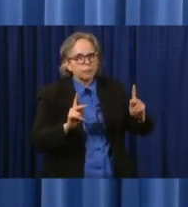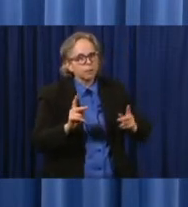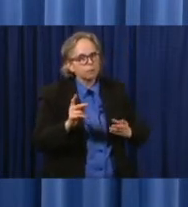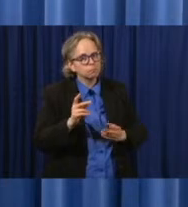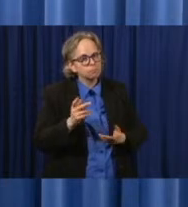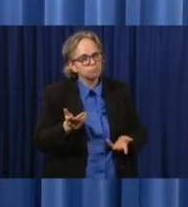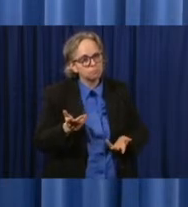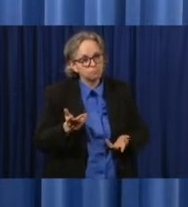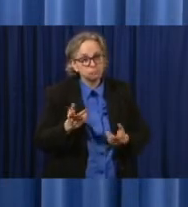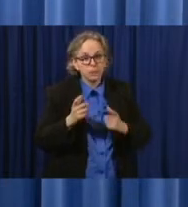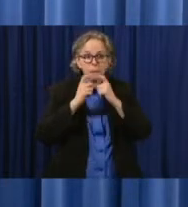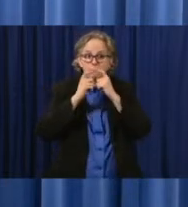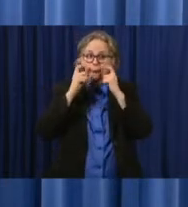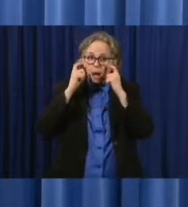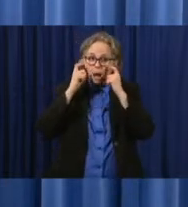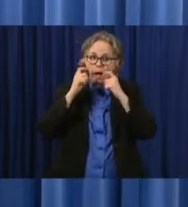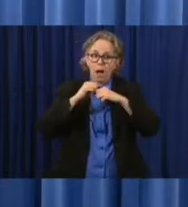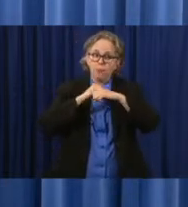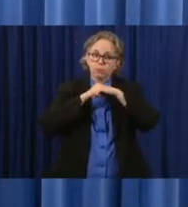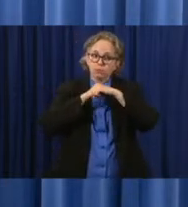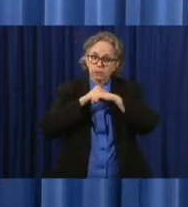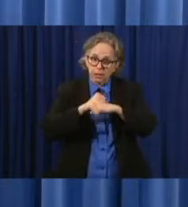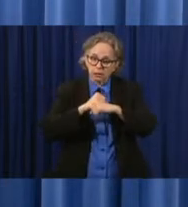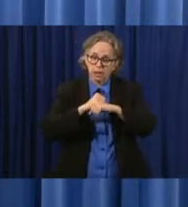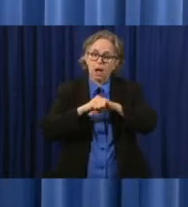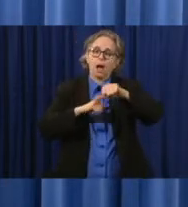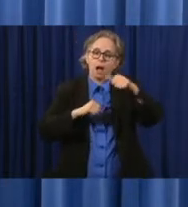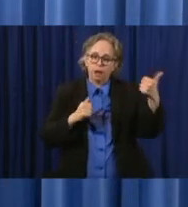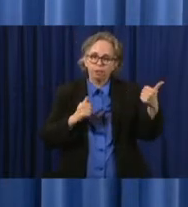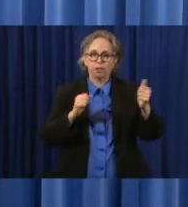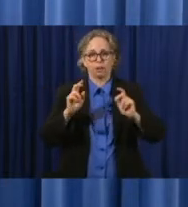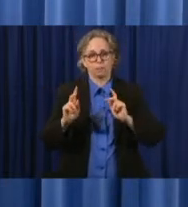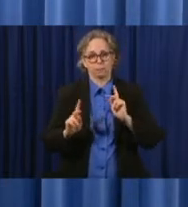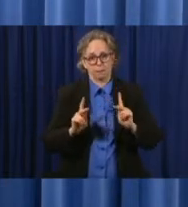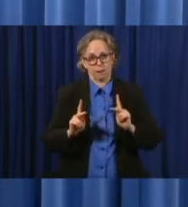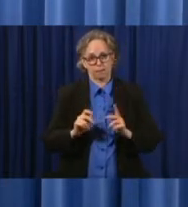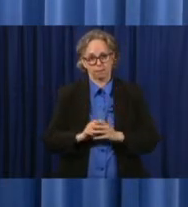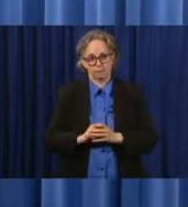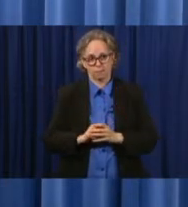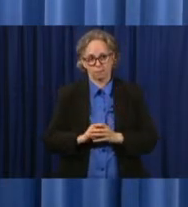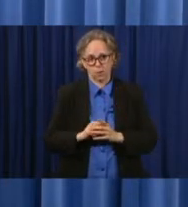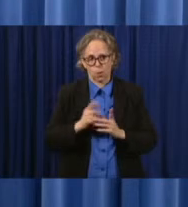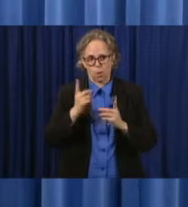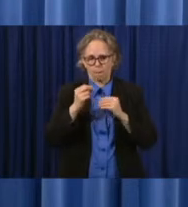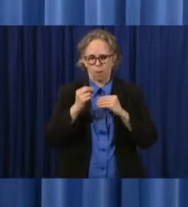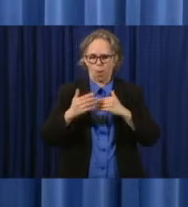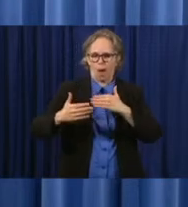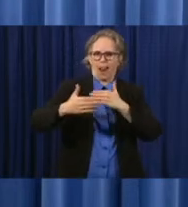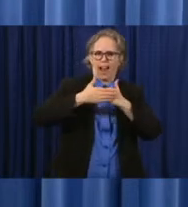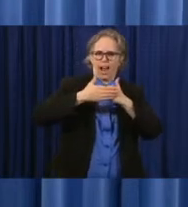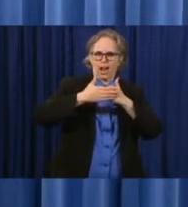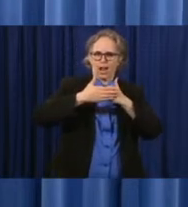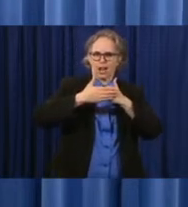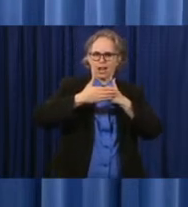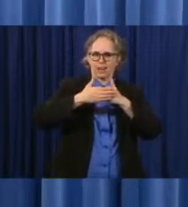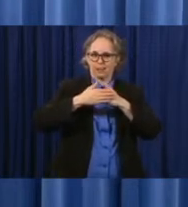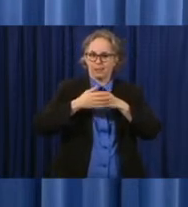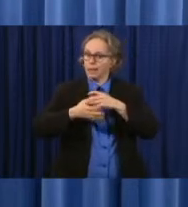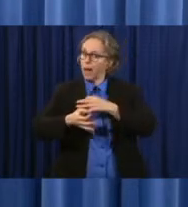to protect others. And it is an additional layer. It's not a substitute for